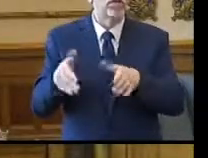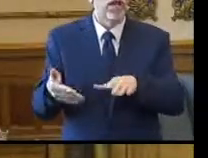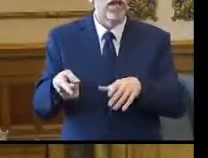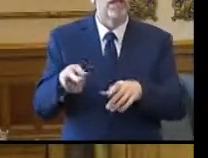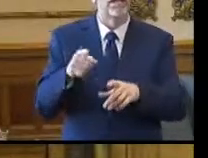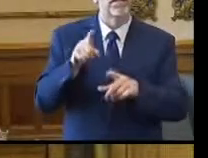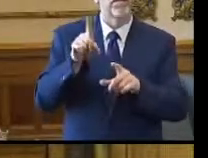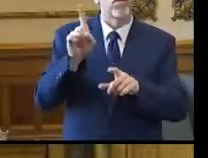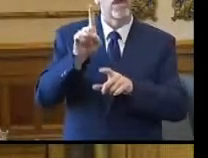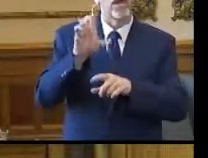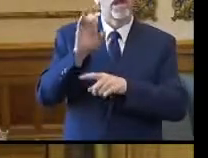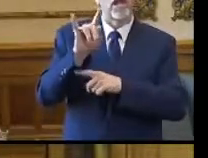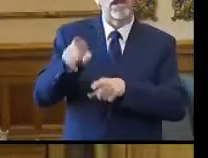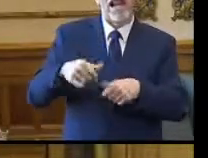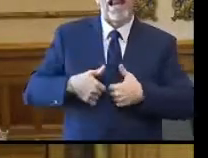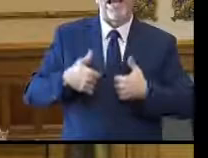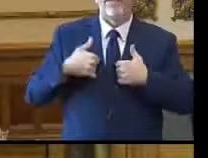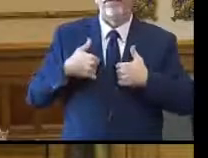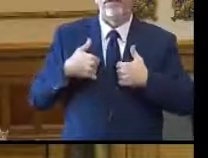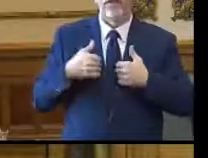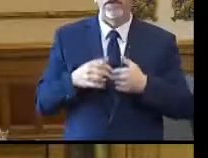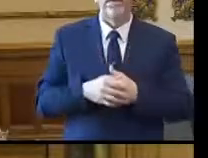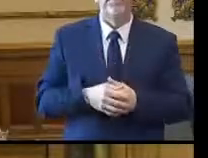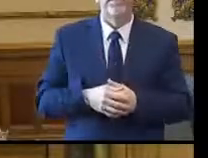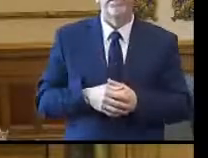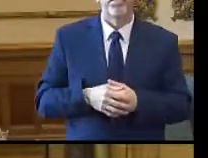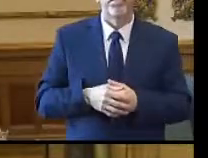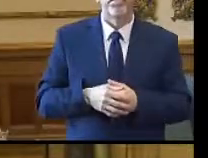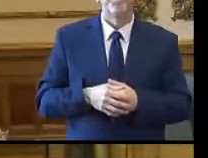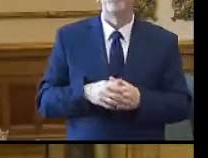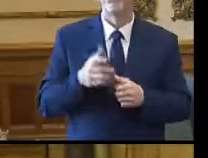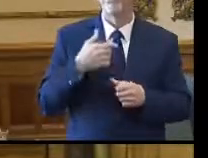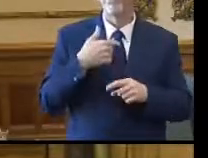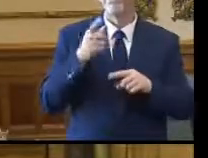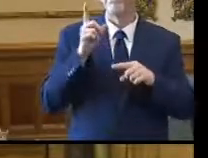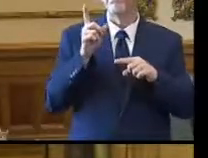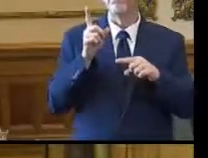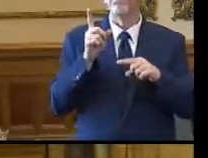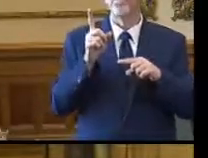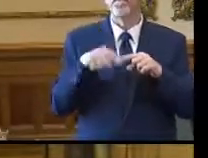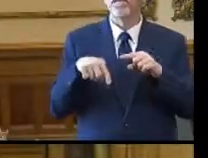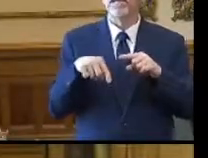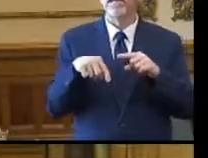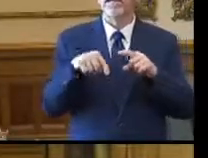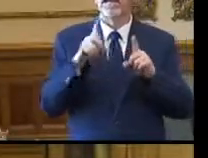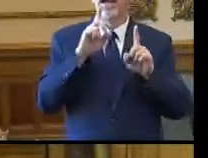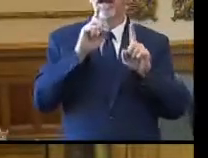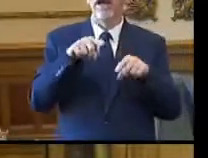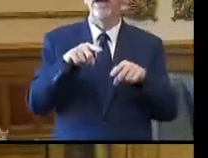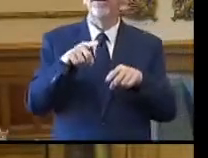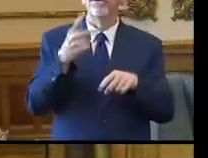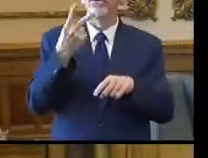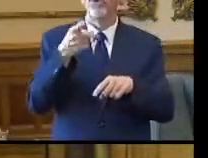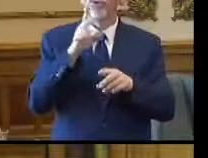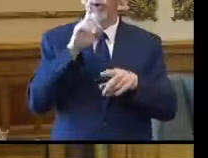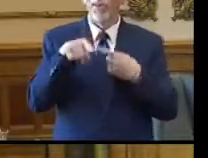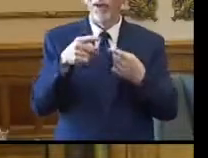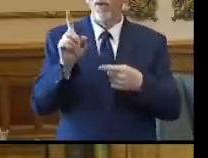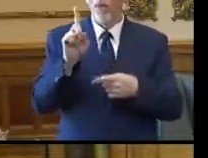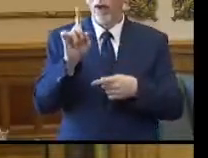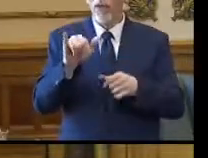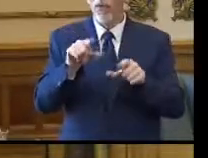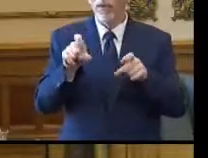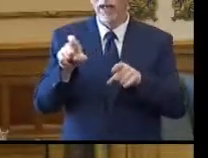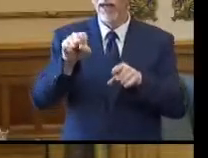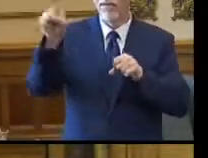away to the county of residence. And I can't really speak to the 2 that you're talking about as to where those